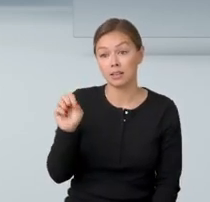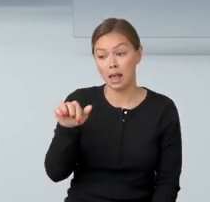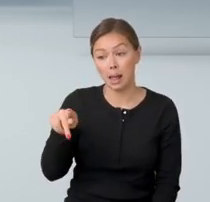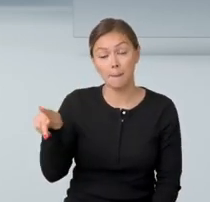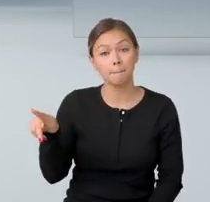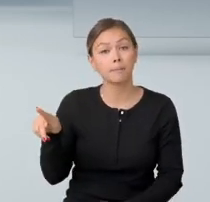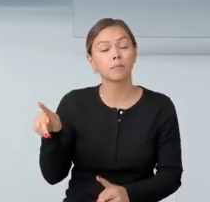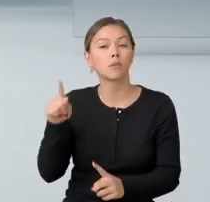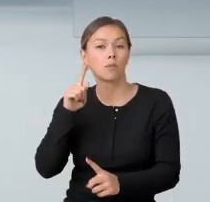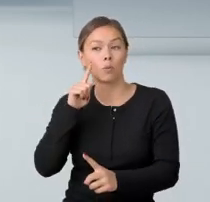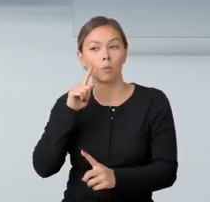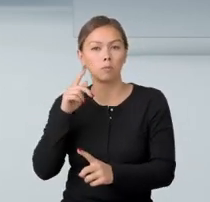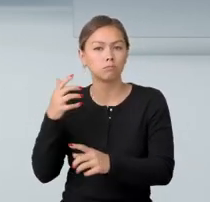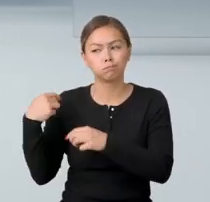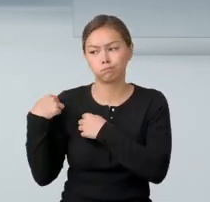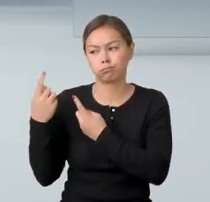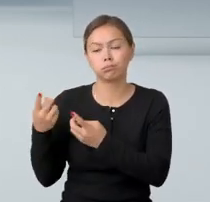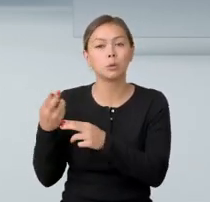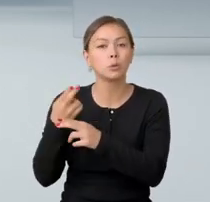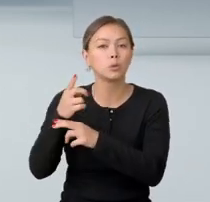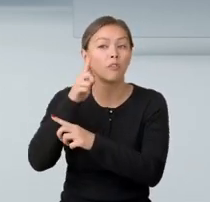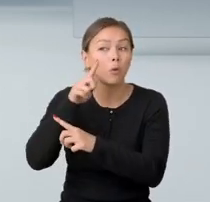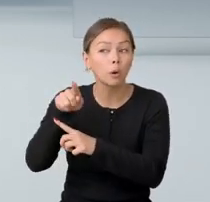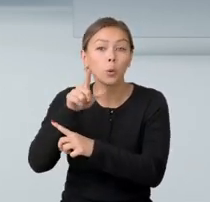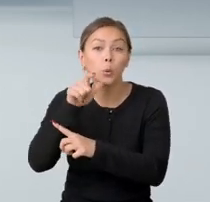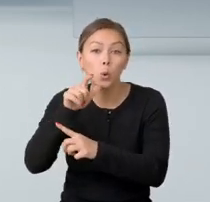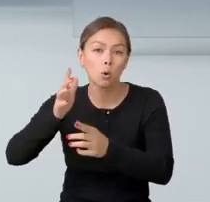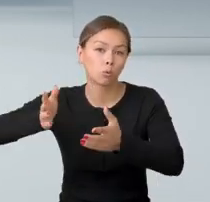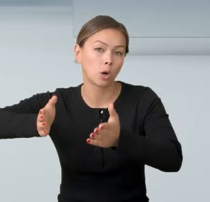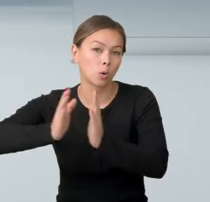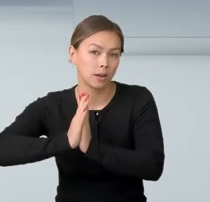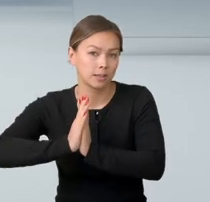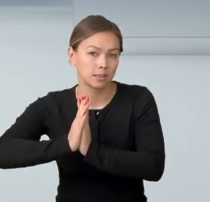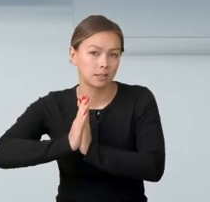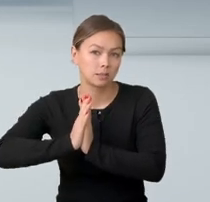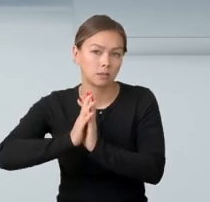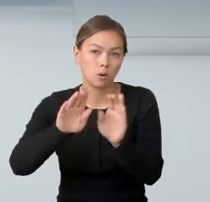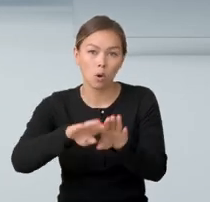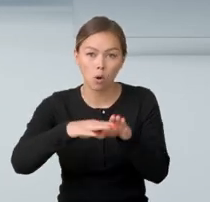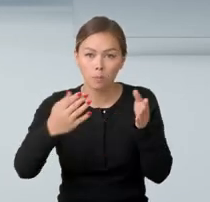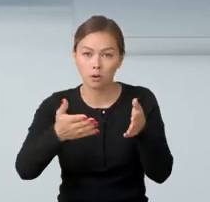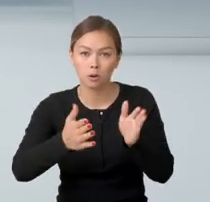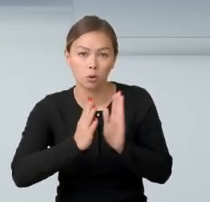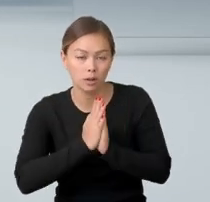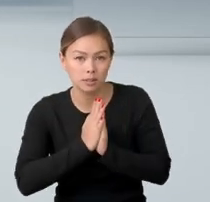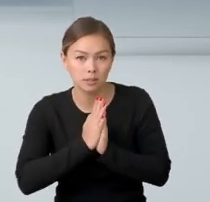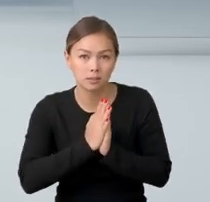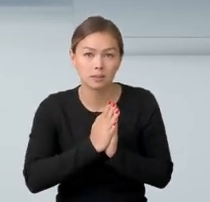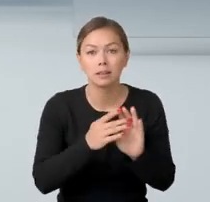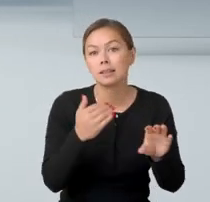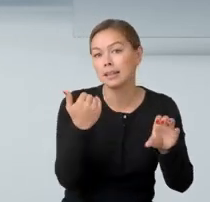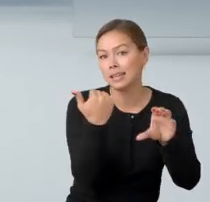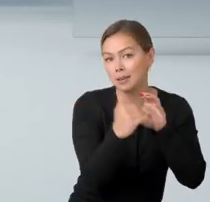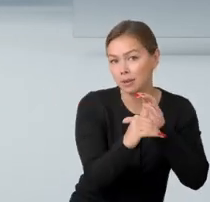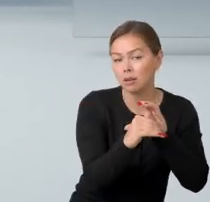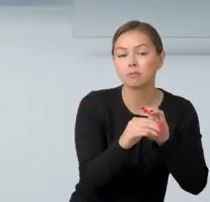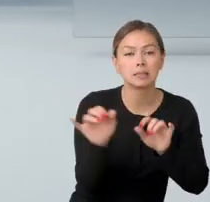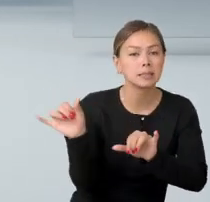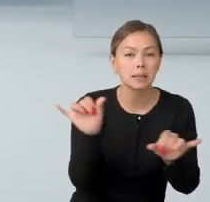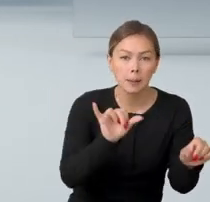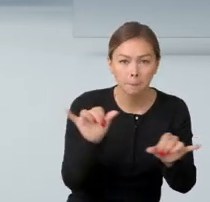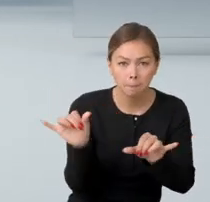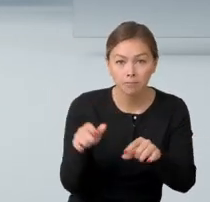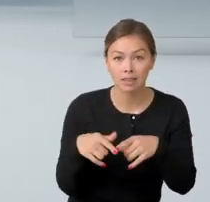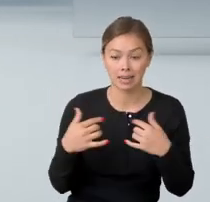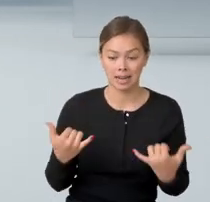app have been used for the requesters to open a request the email have been used to the requesters open a request